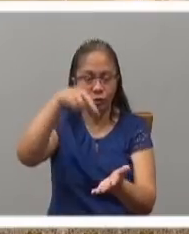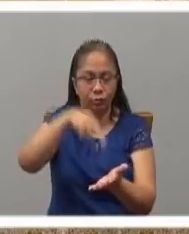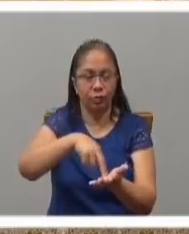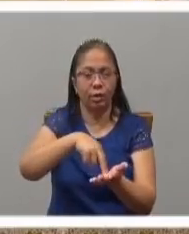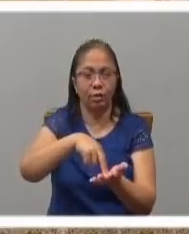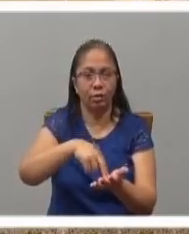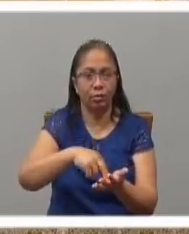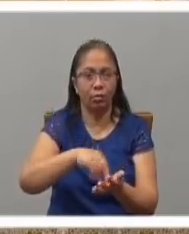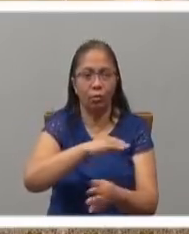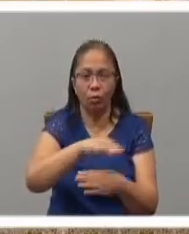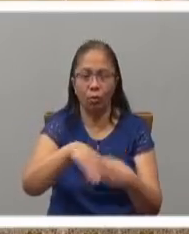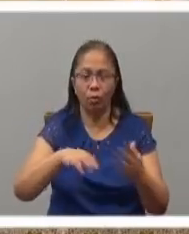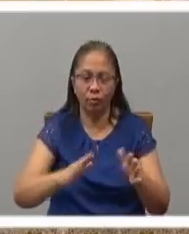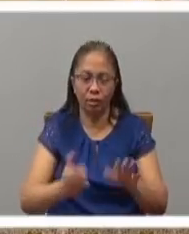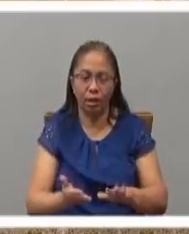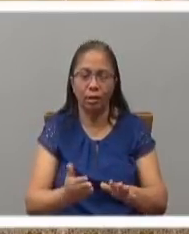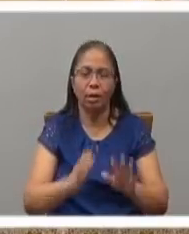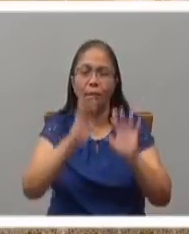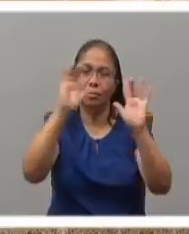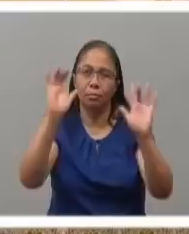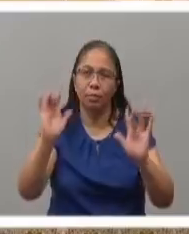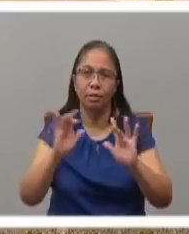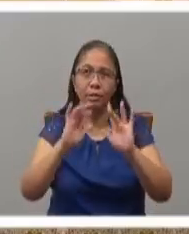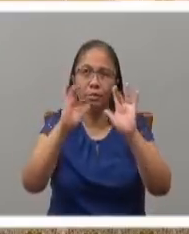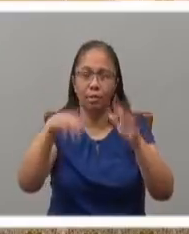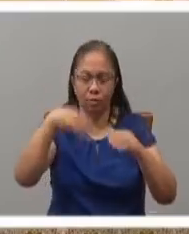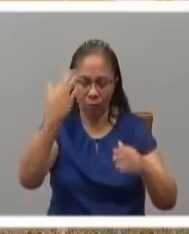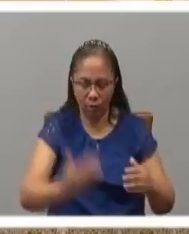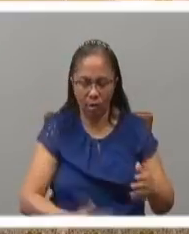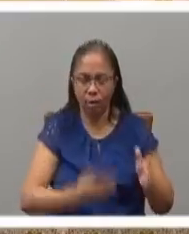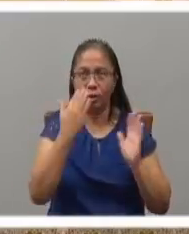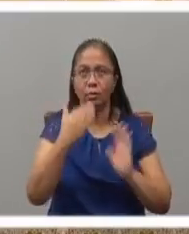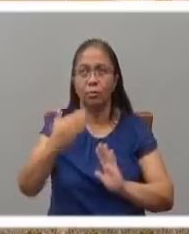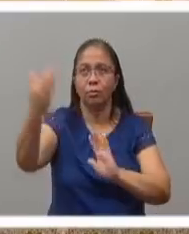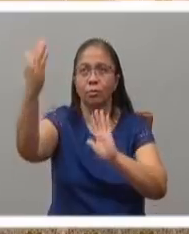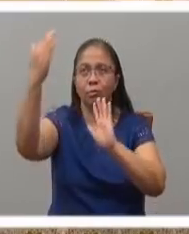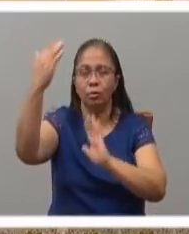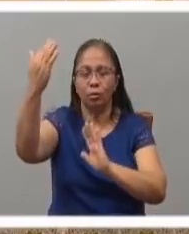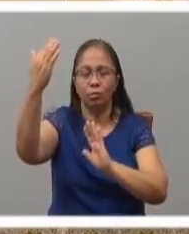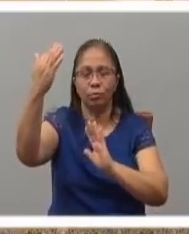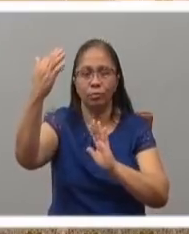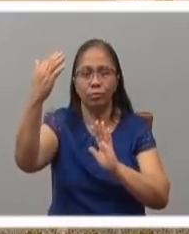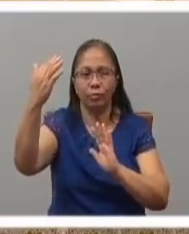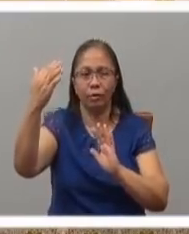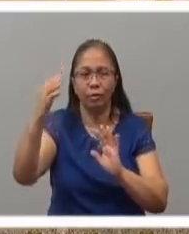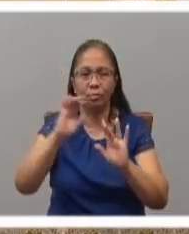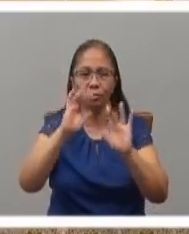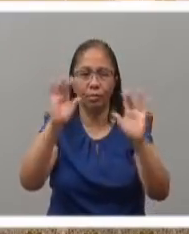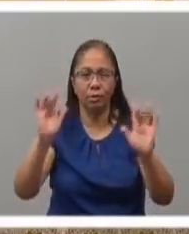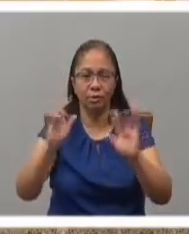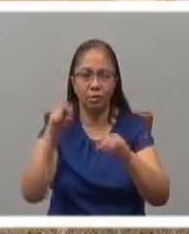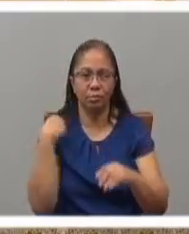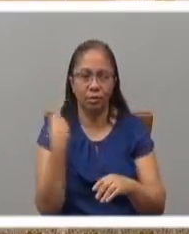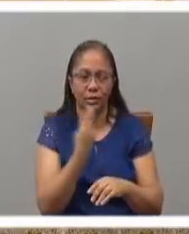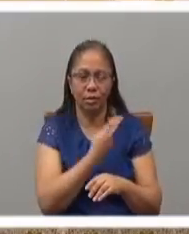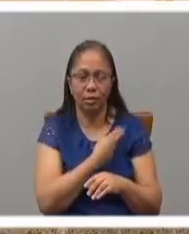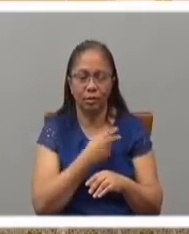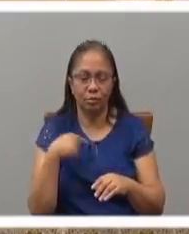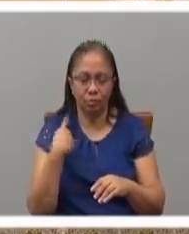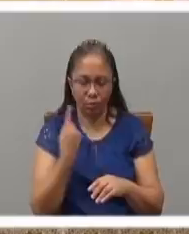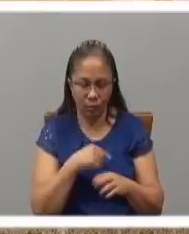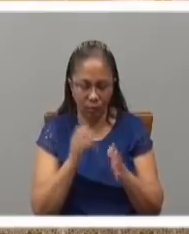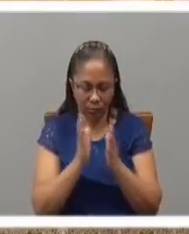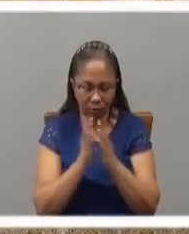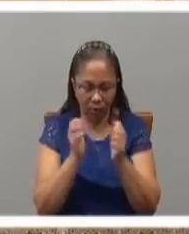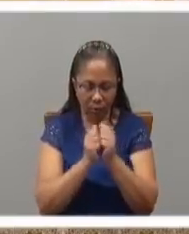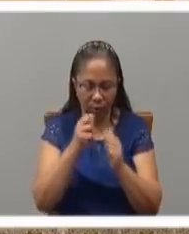resurrection, and all who have died in your mercy. Welcome them into the light of your face. Have mercy on us all, we pray,